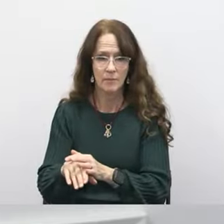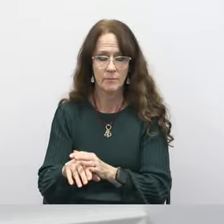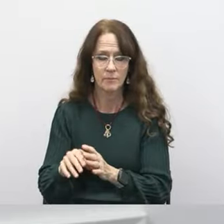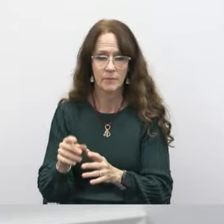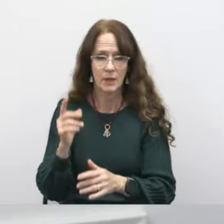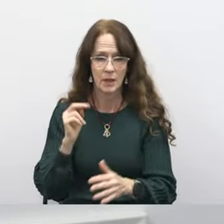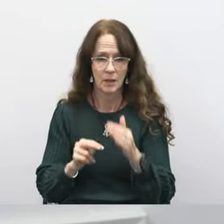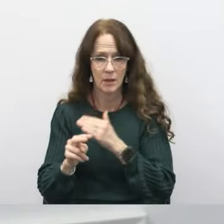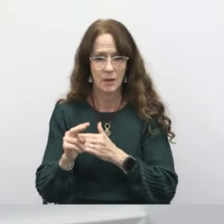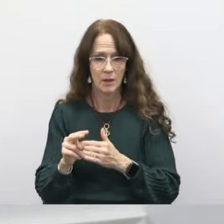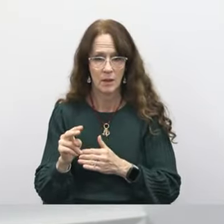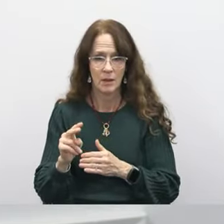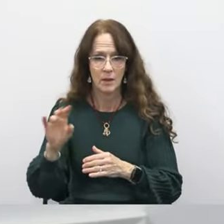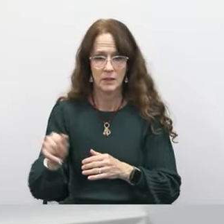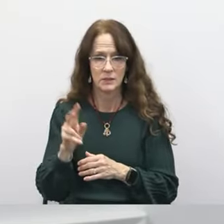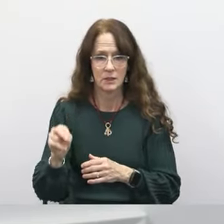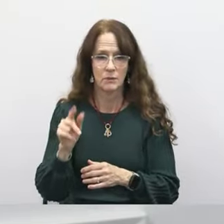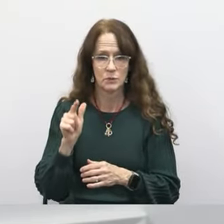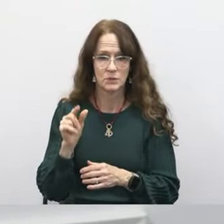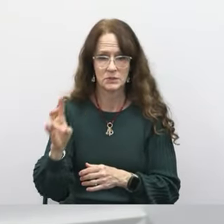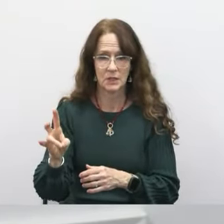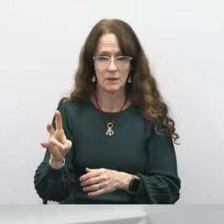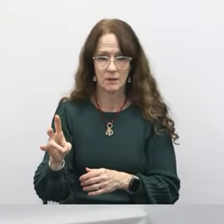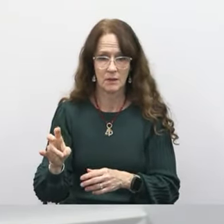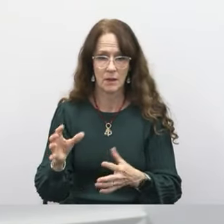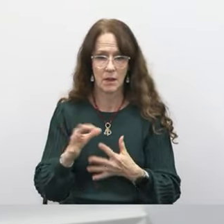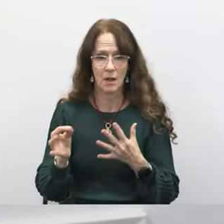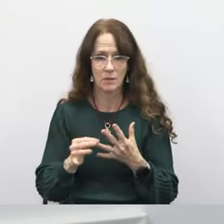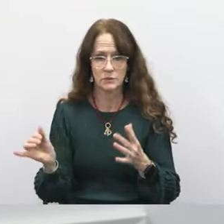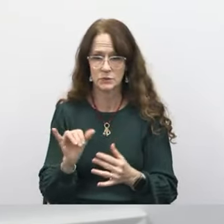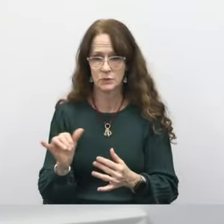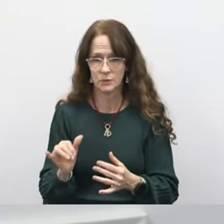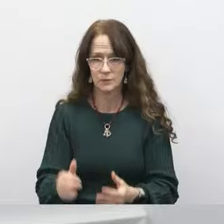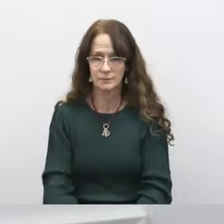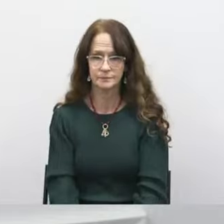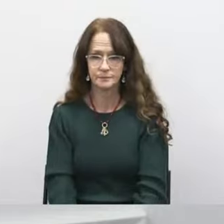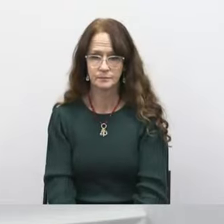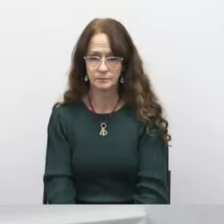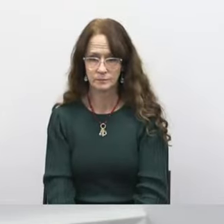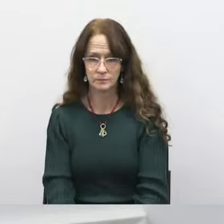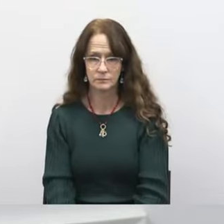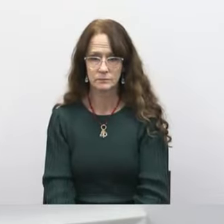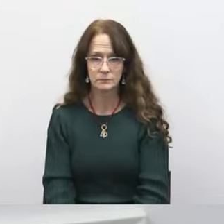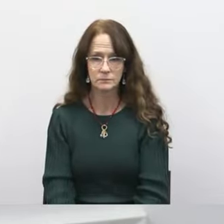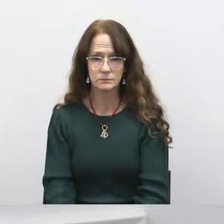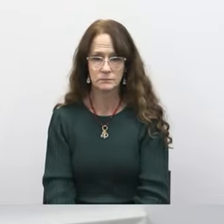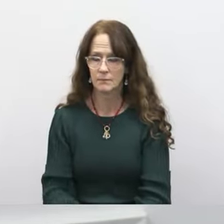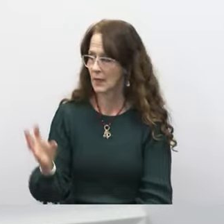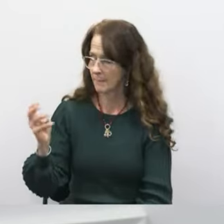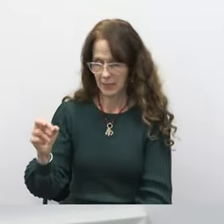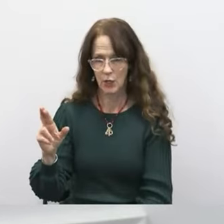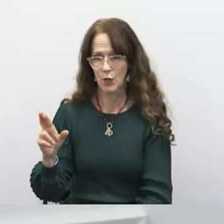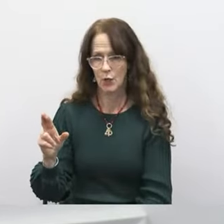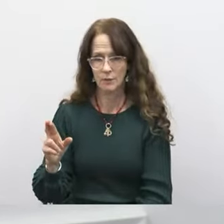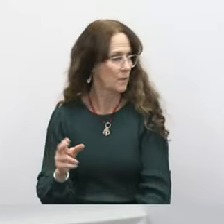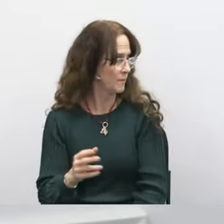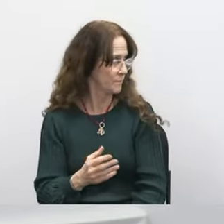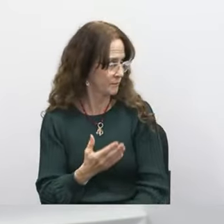anticipation of January 27th, that's an option too. Yeah, and I thank